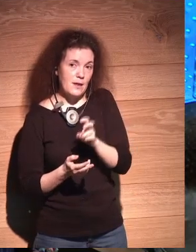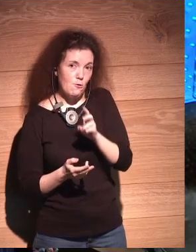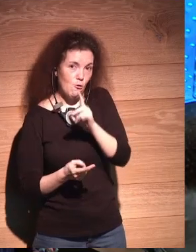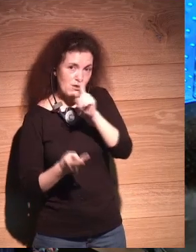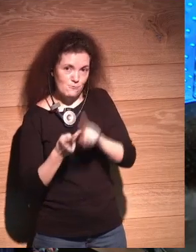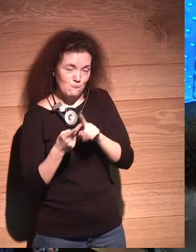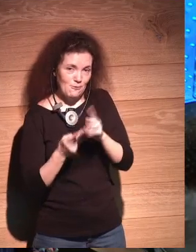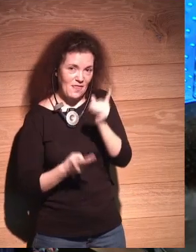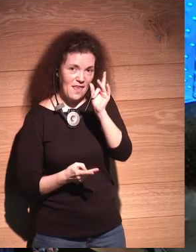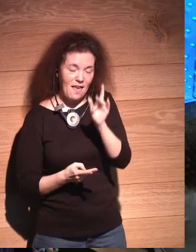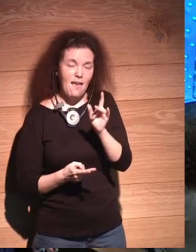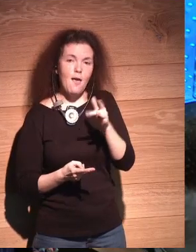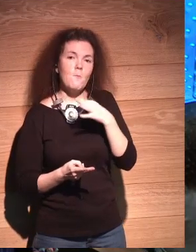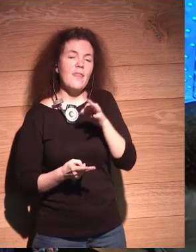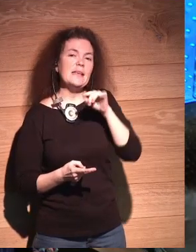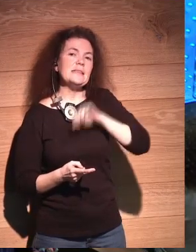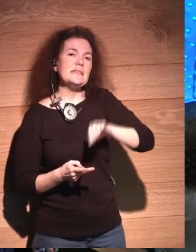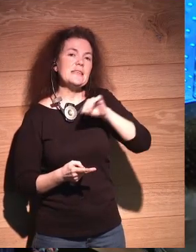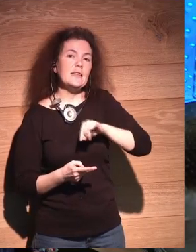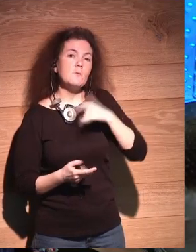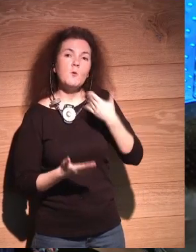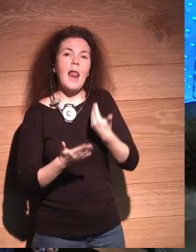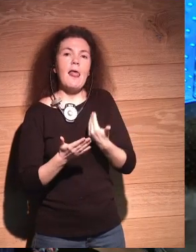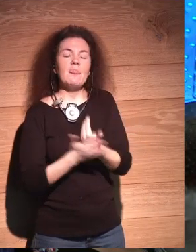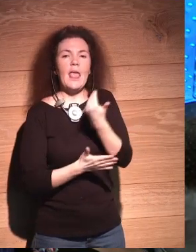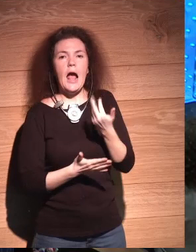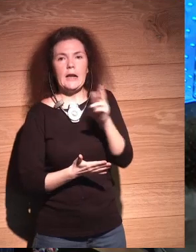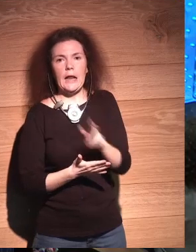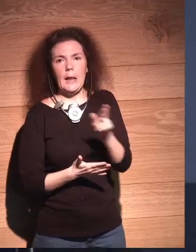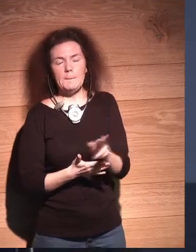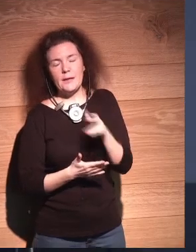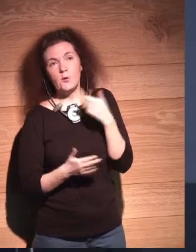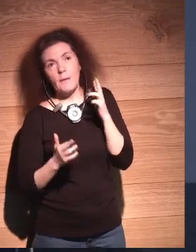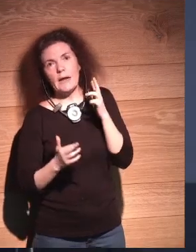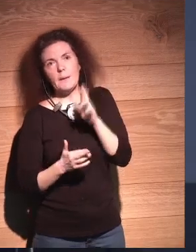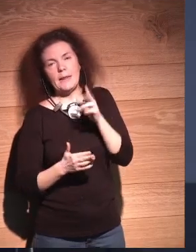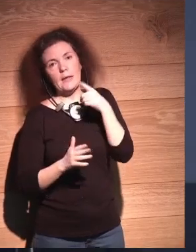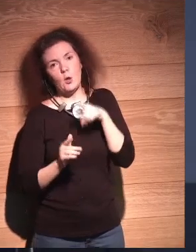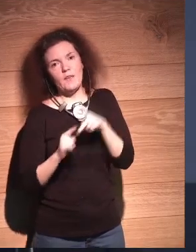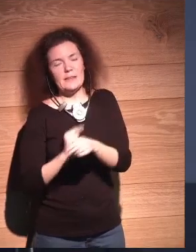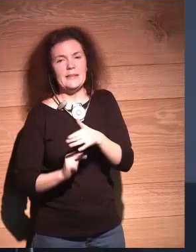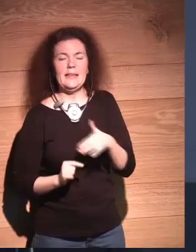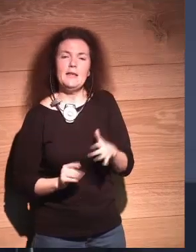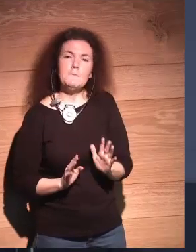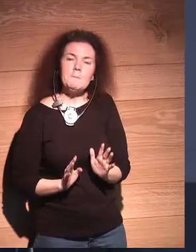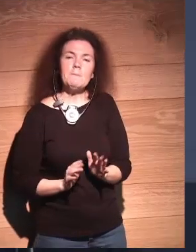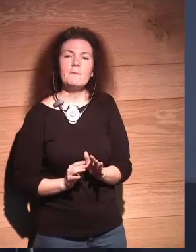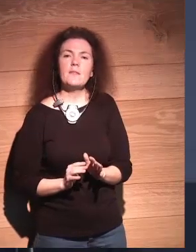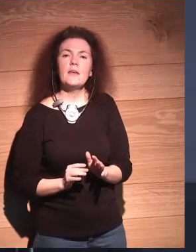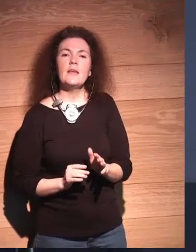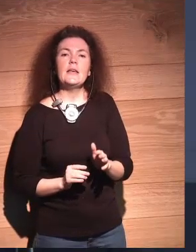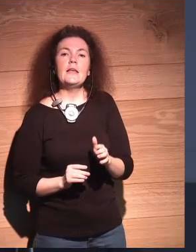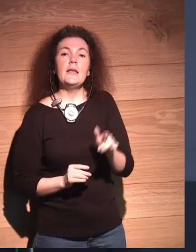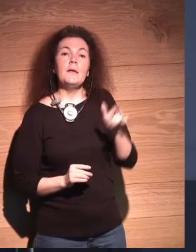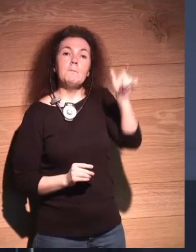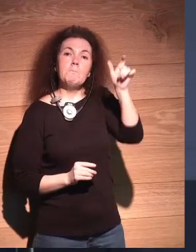to repeat many things from what I said yesterday, but I'm afraid that many of you who were here yesterday might feel that